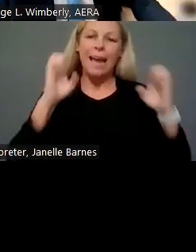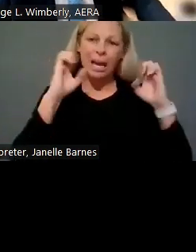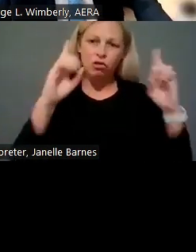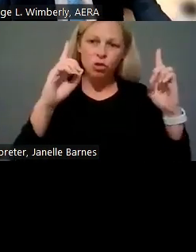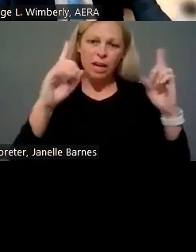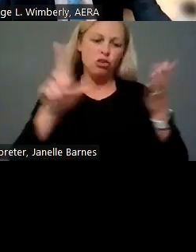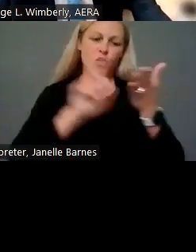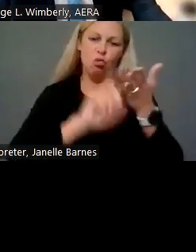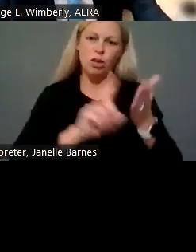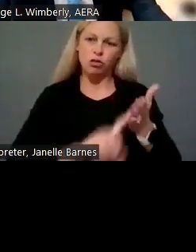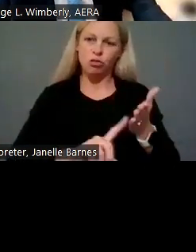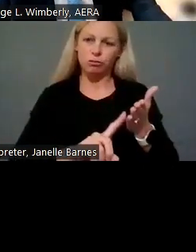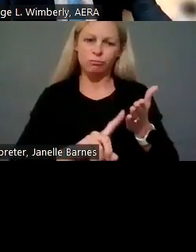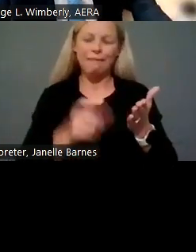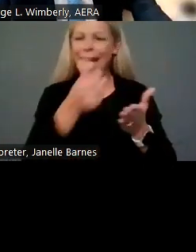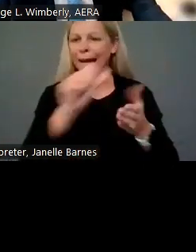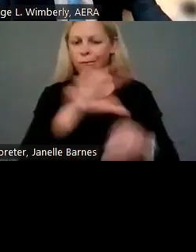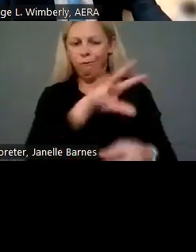topic.